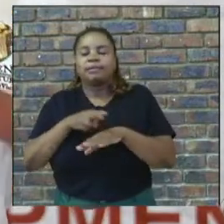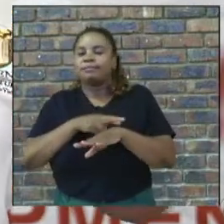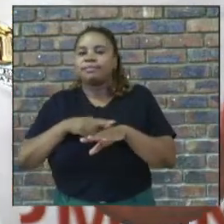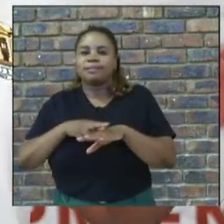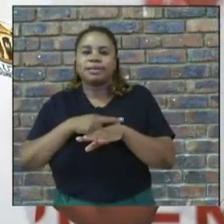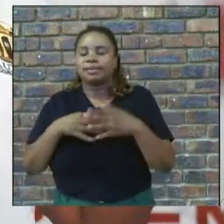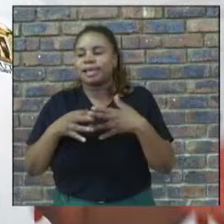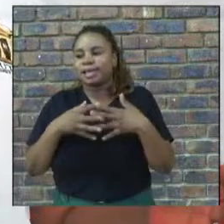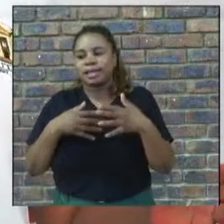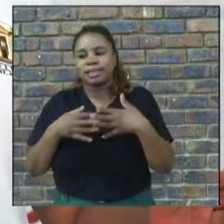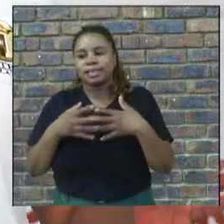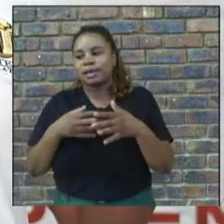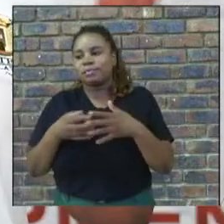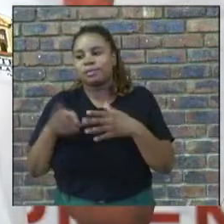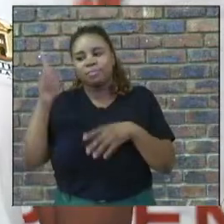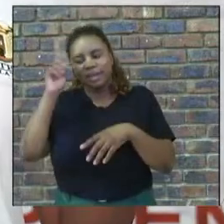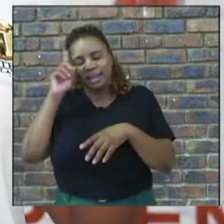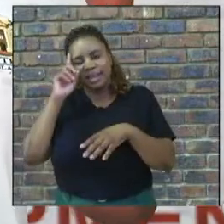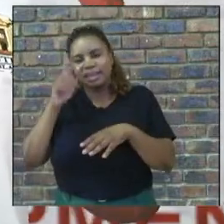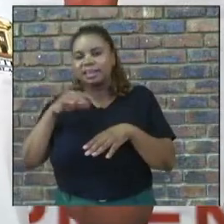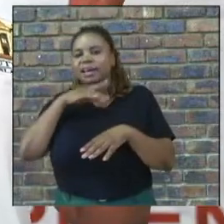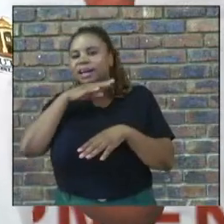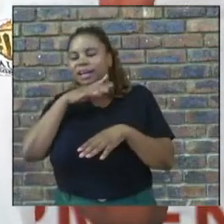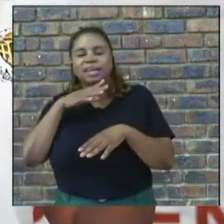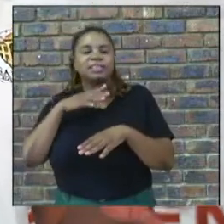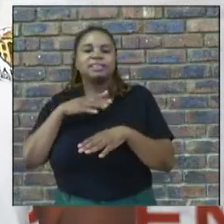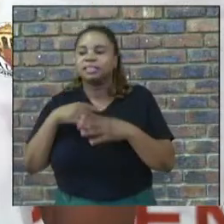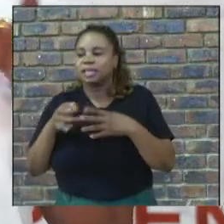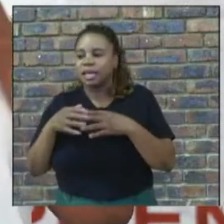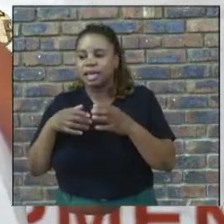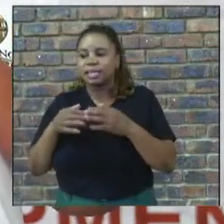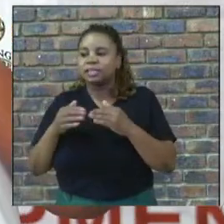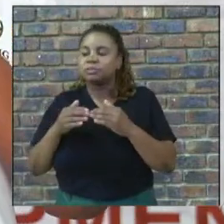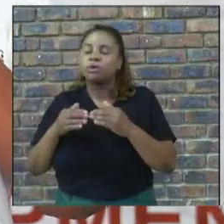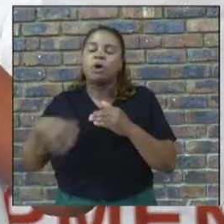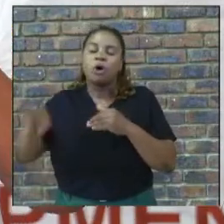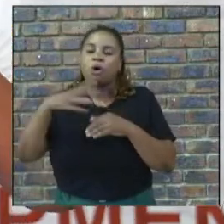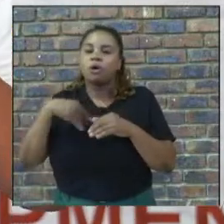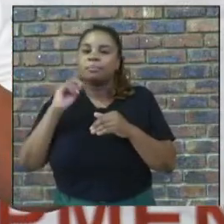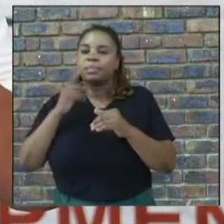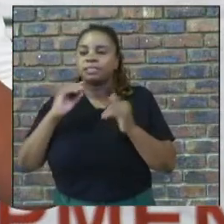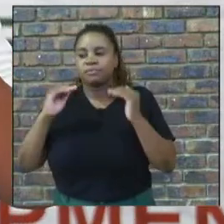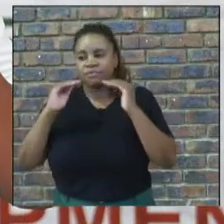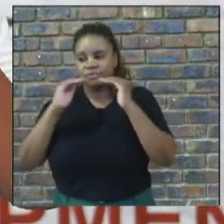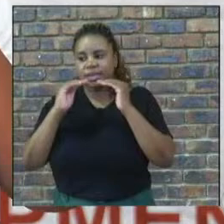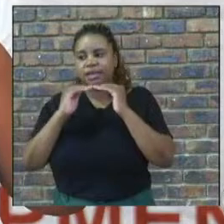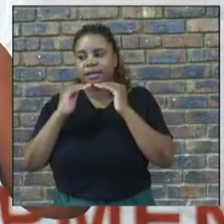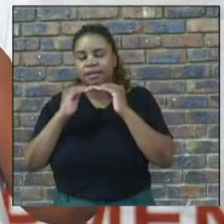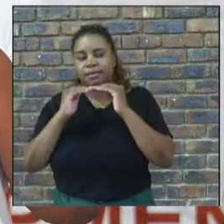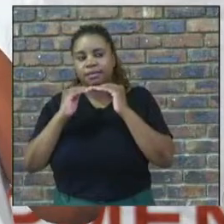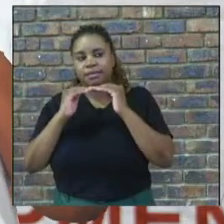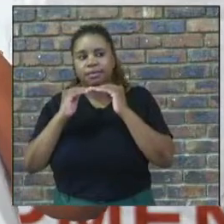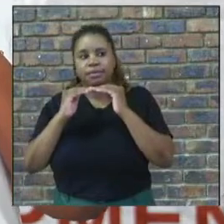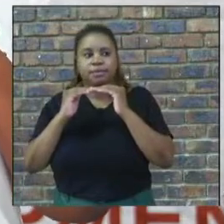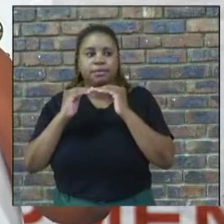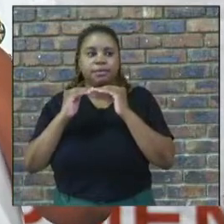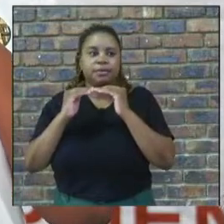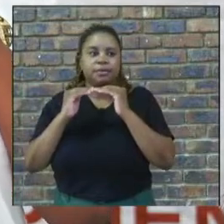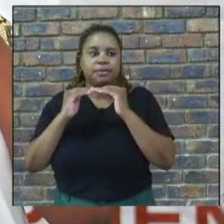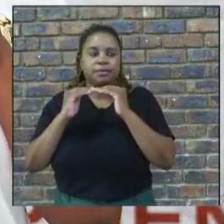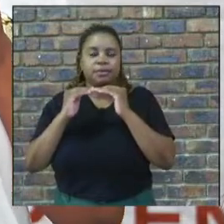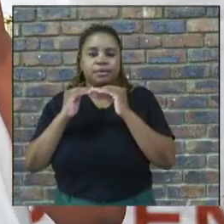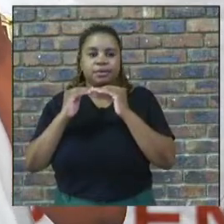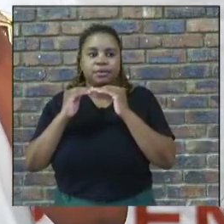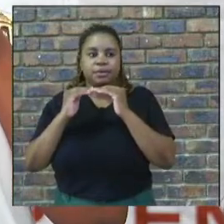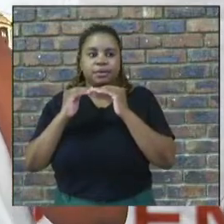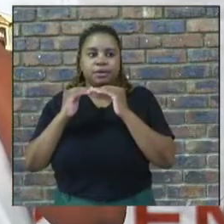must move away from pavements. Not or a Wutamelo move at city, Mara Francisca Aska move. That is incorrect. We will